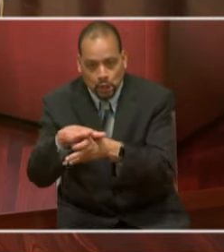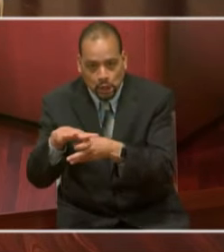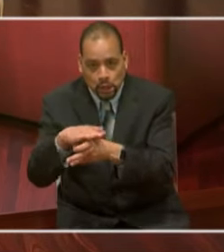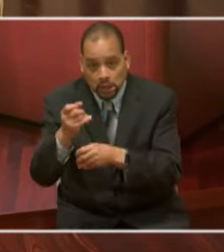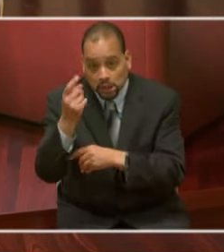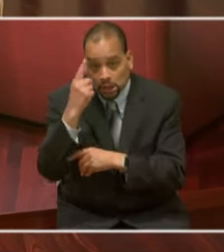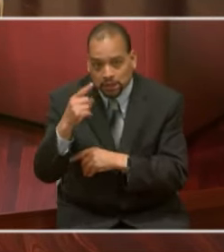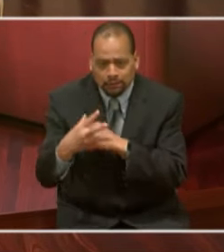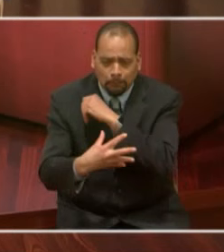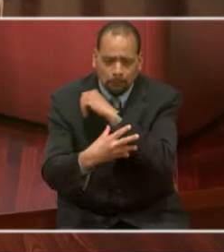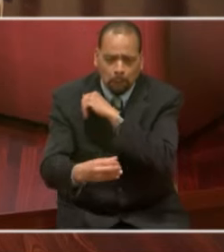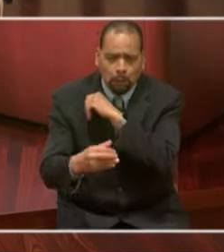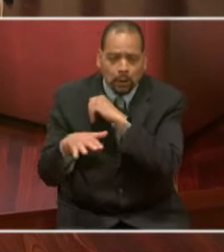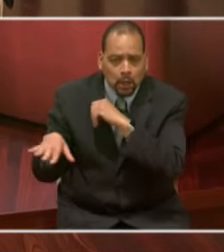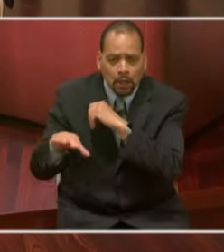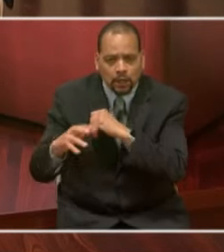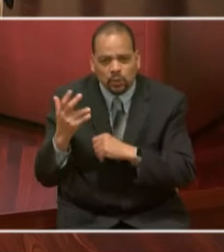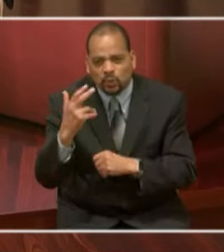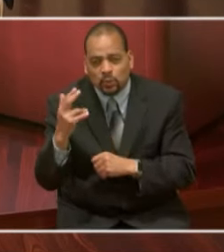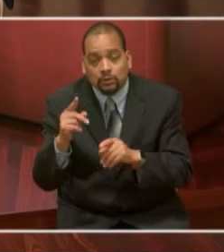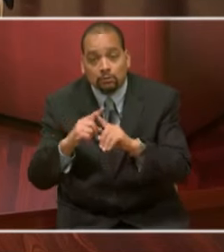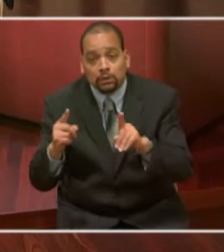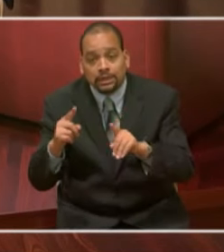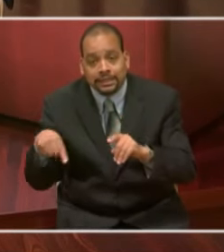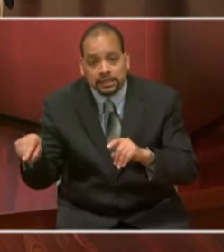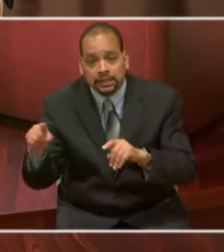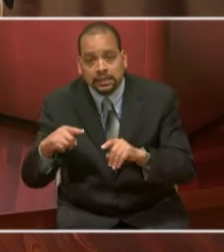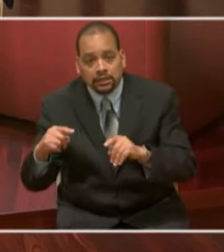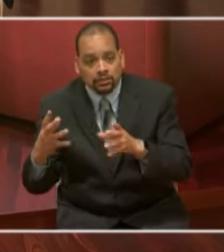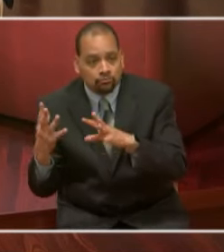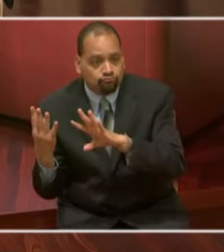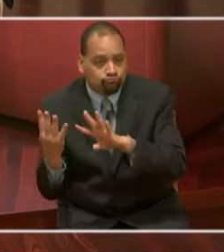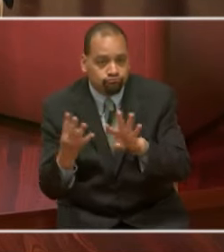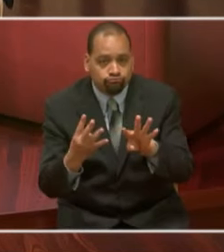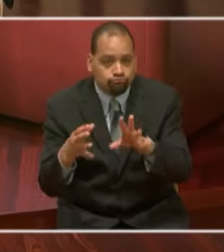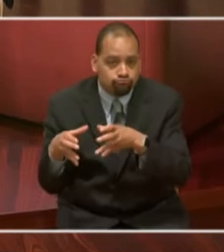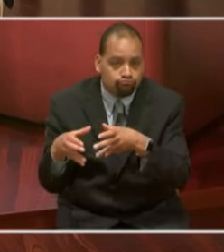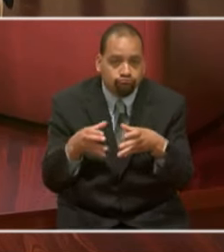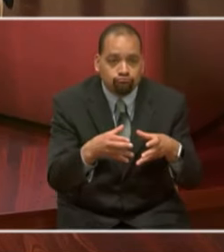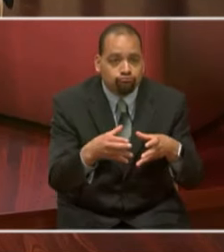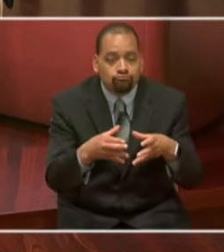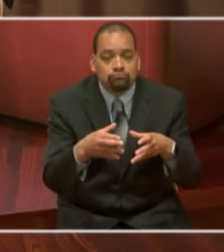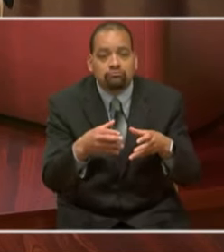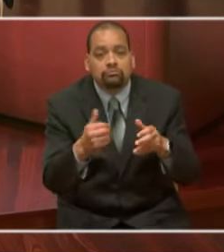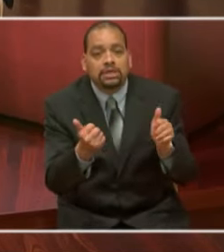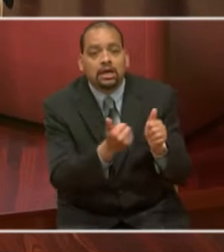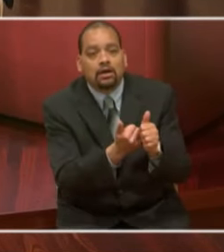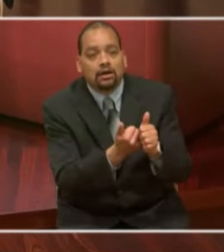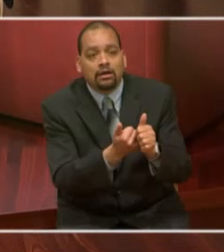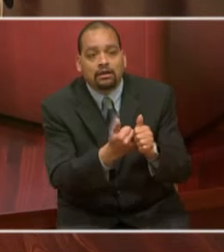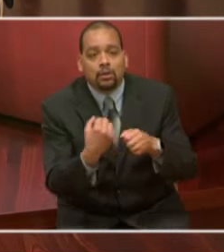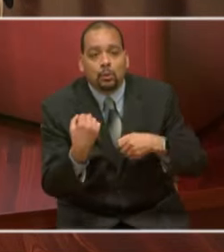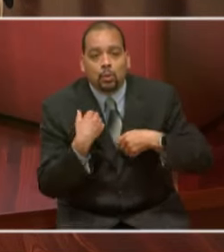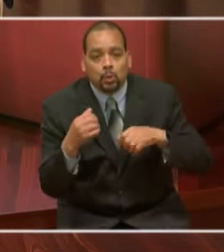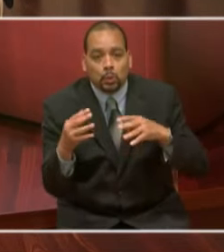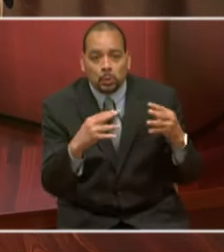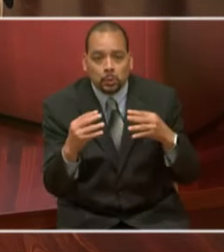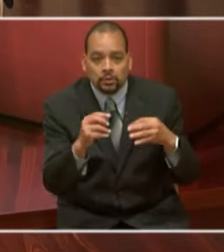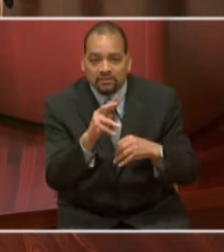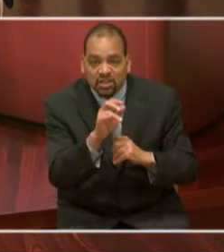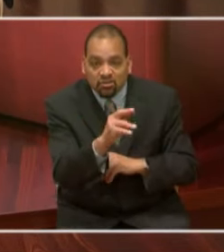so, what kind of interactions were they? Were they basically, were you trying to convert them, bring them over to your side,